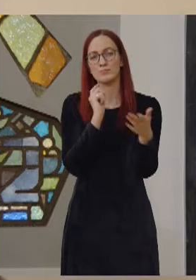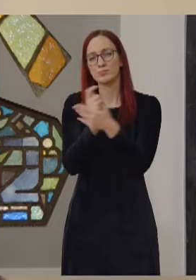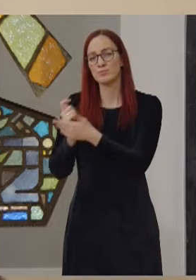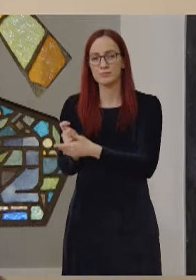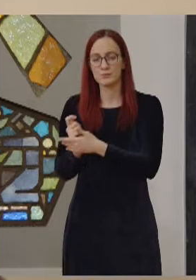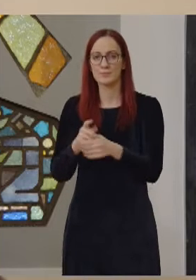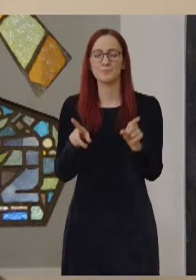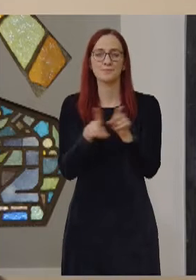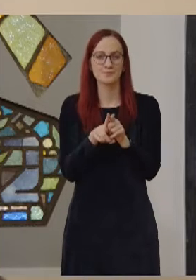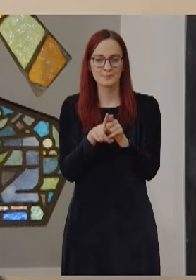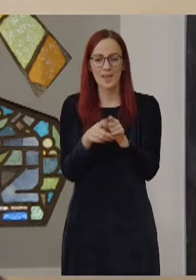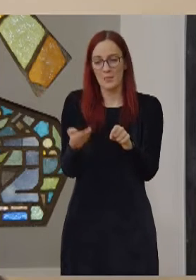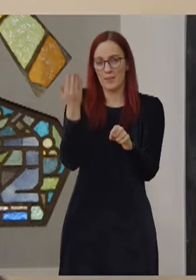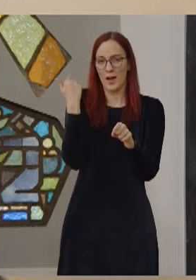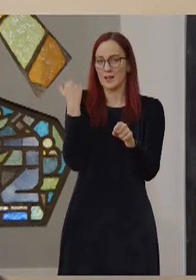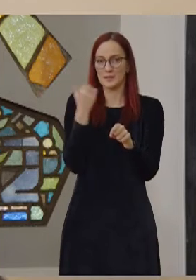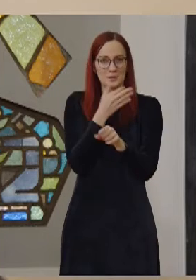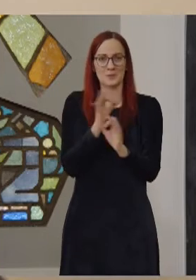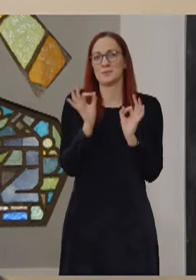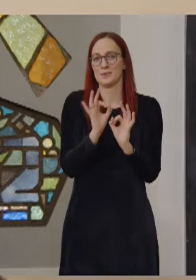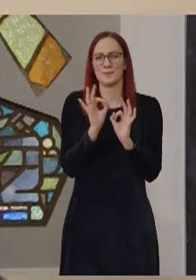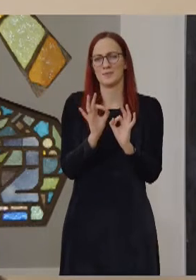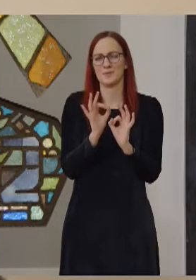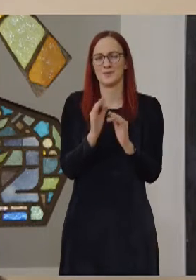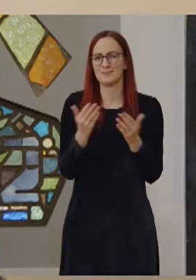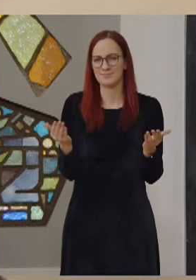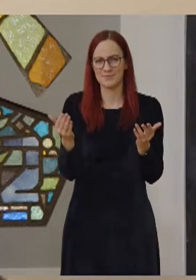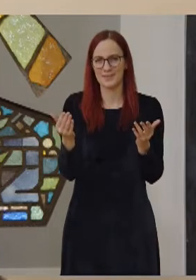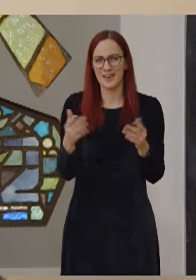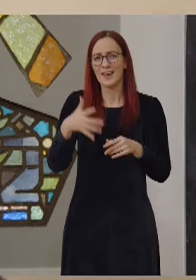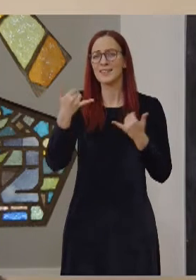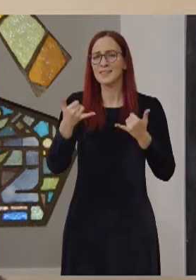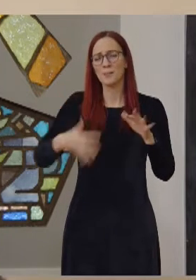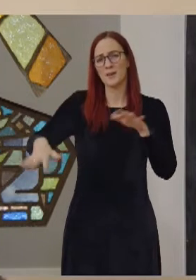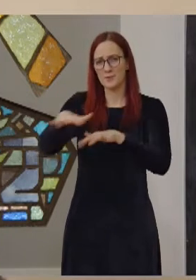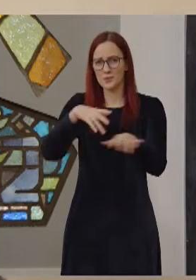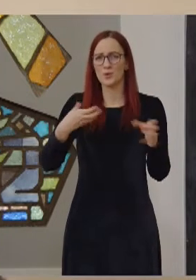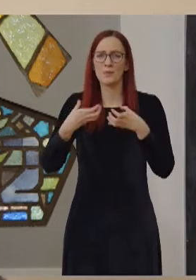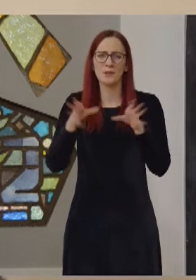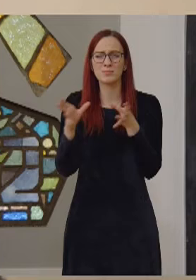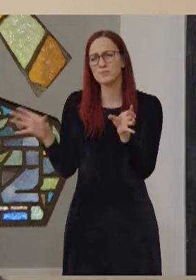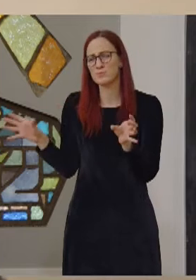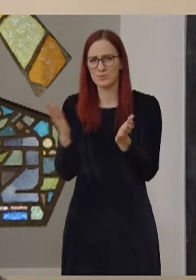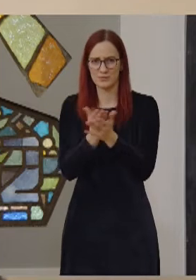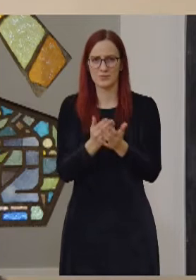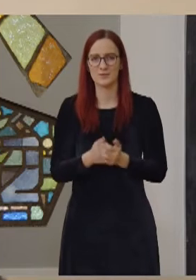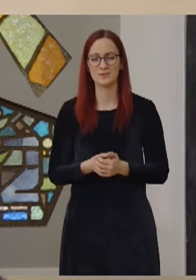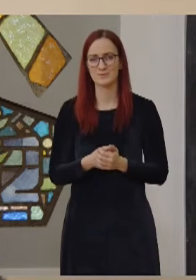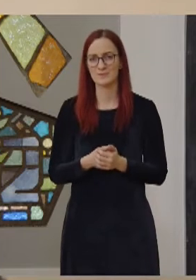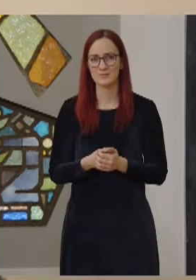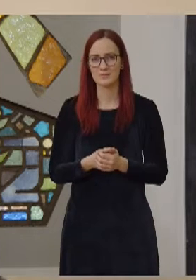soon because the Speaker of the Seimas said that we still have to do the homework when it comes to the